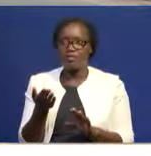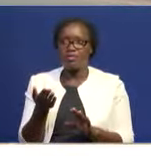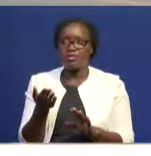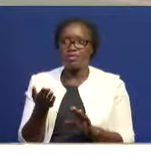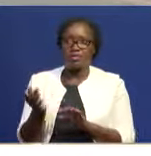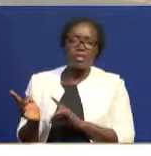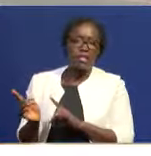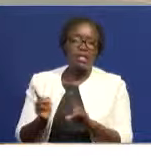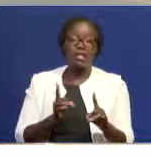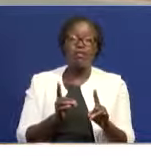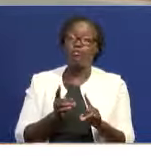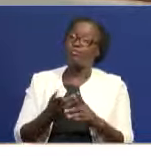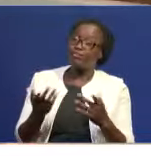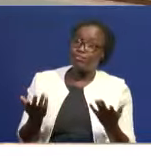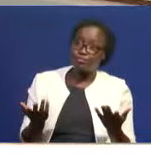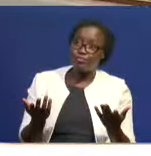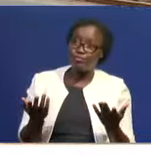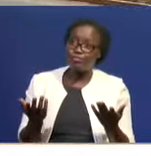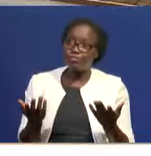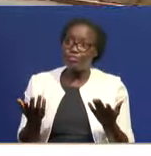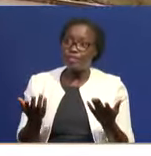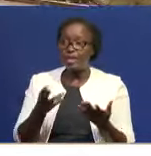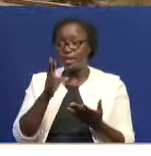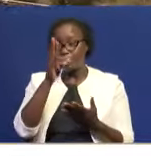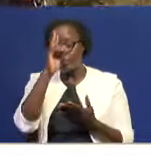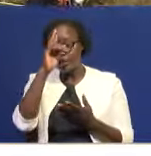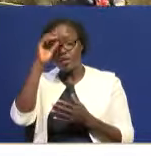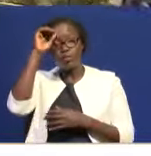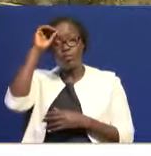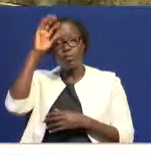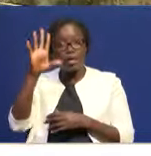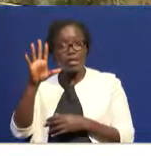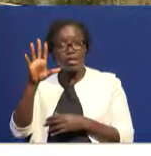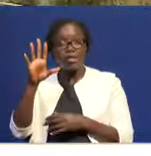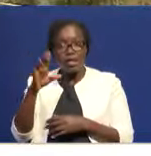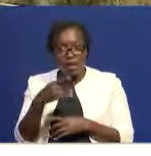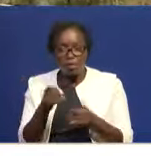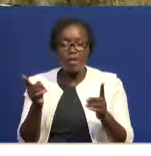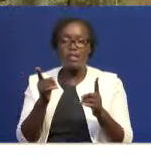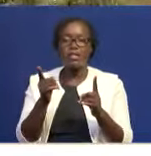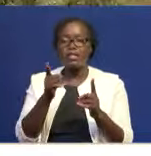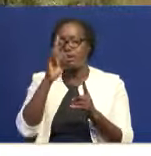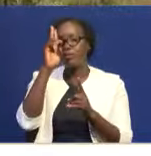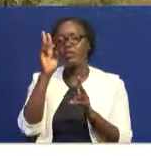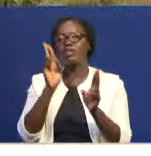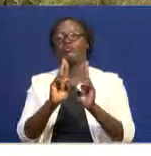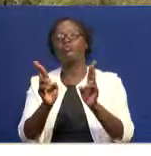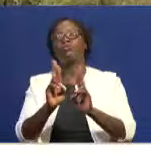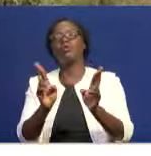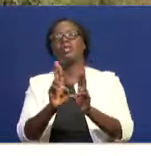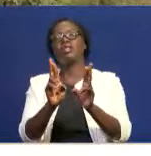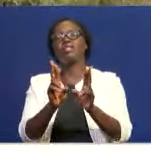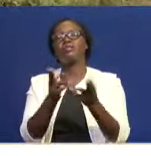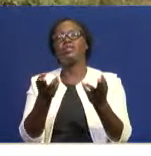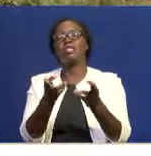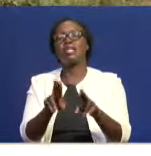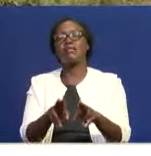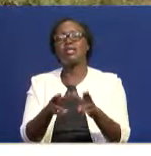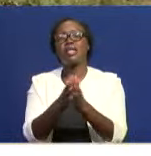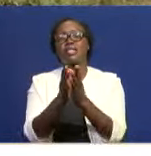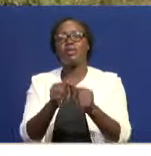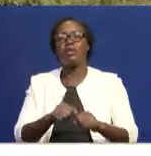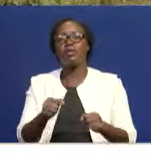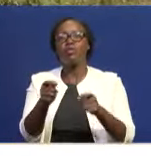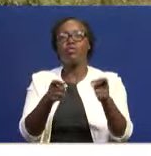protesters came out of nowhere, actually, even caught the police by surprise, but the contingent was prepared for such a scenario and they were able